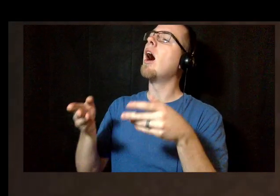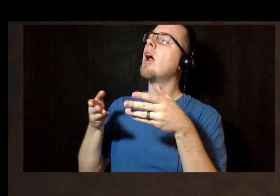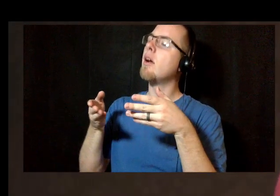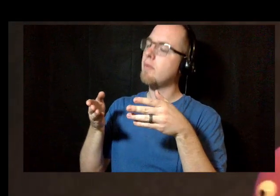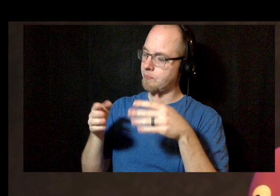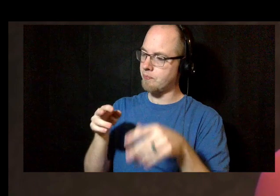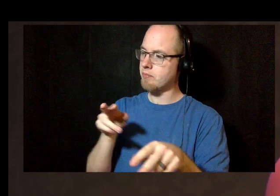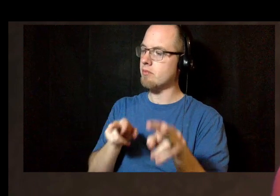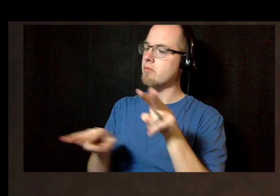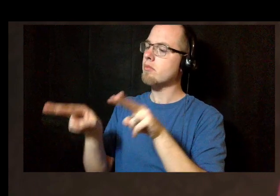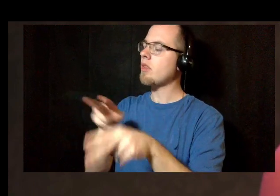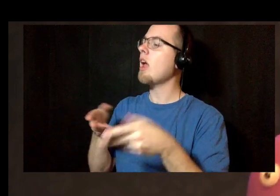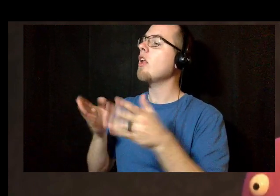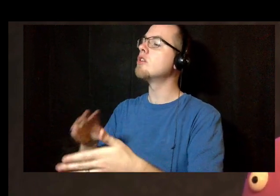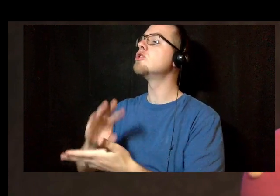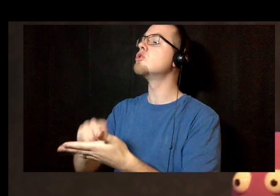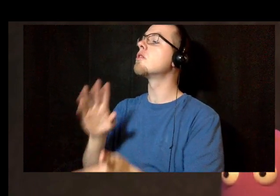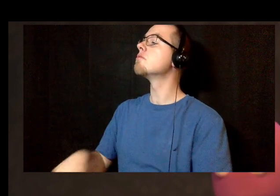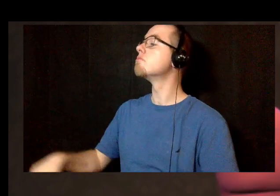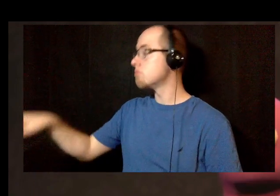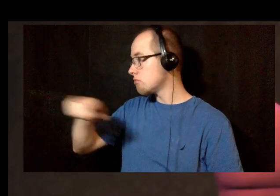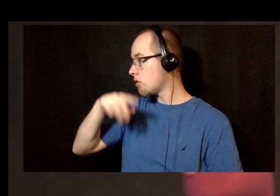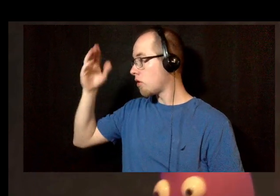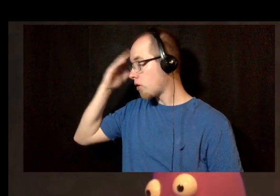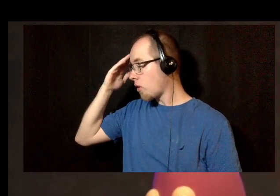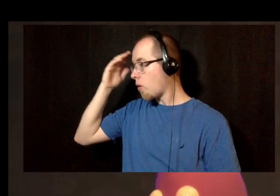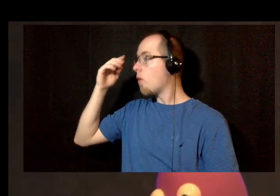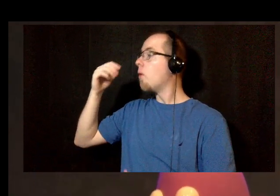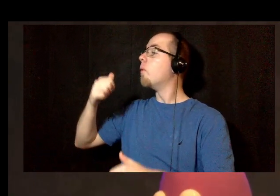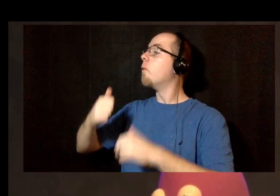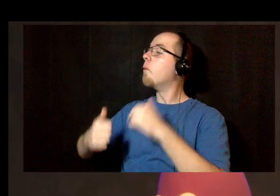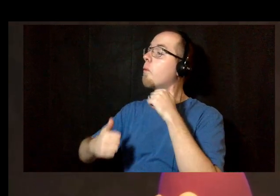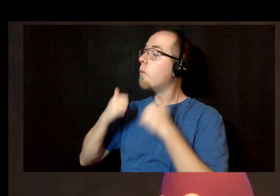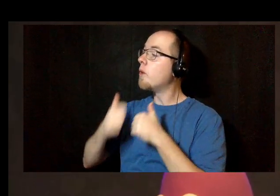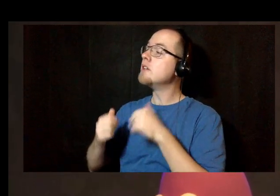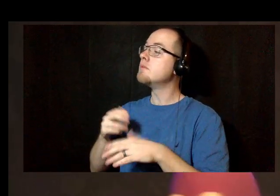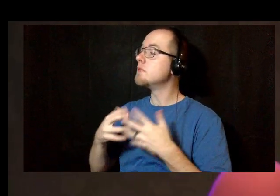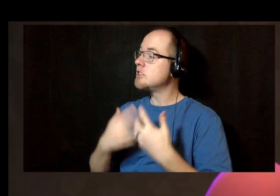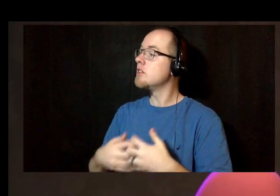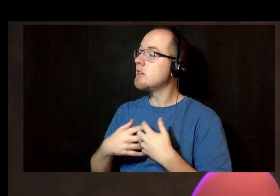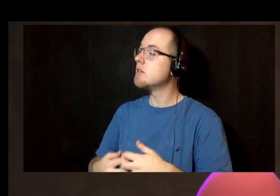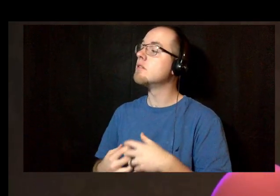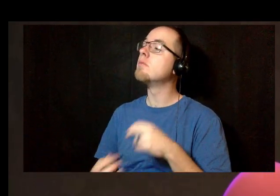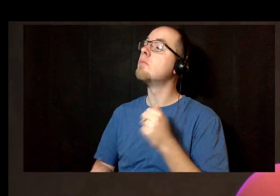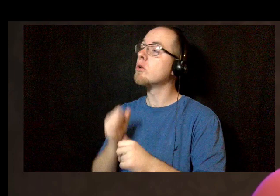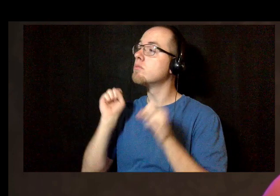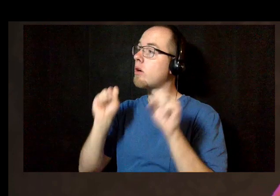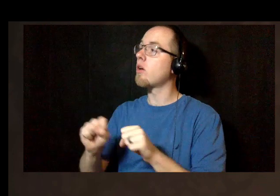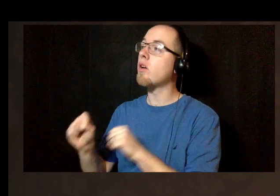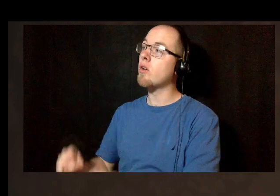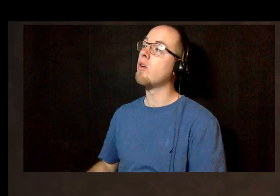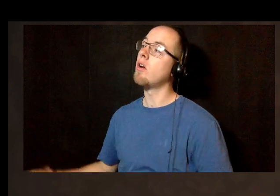discover for themselves which machine is most likely to cut their fucking head off.